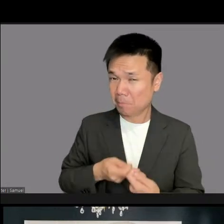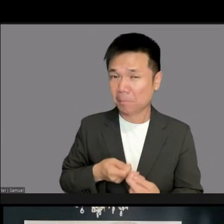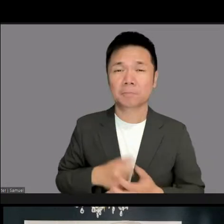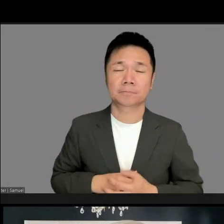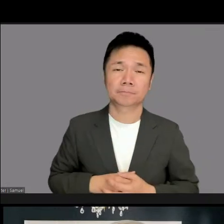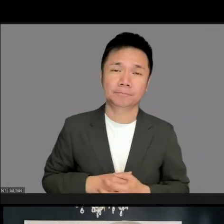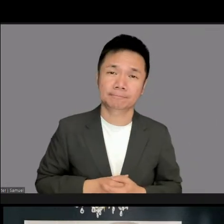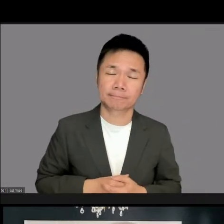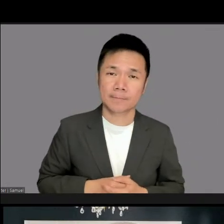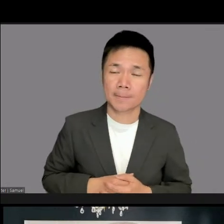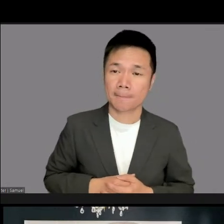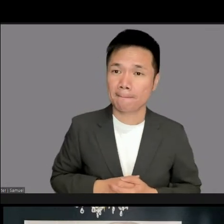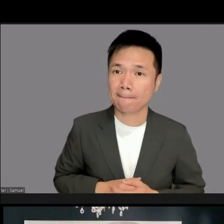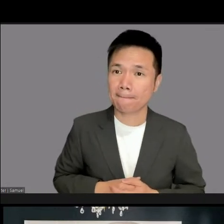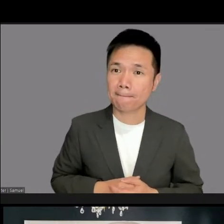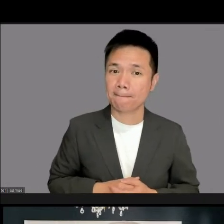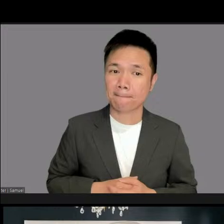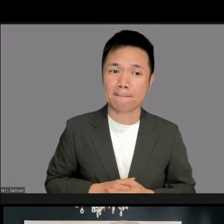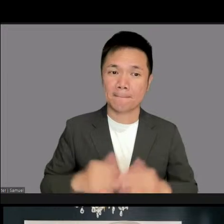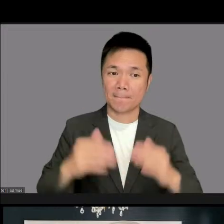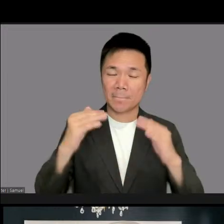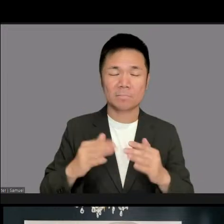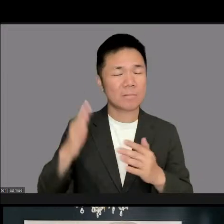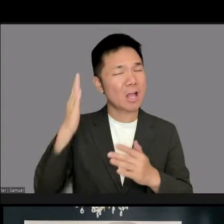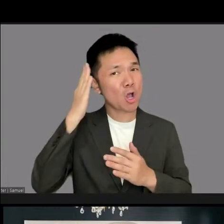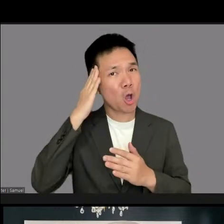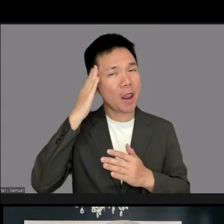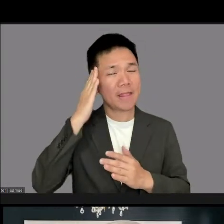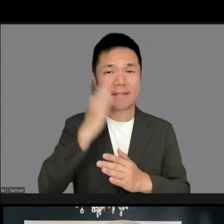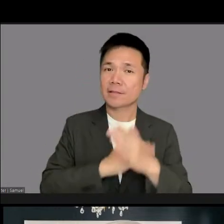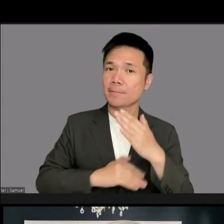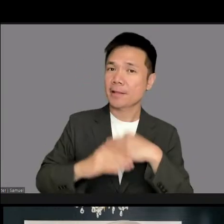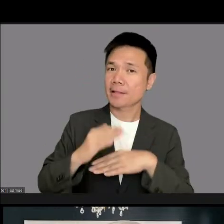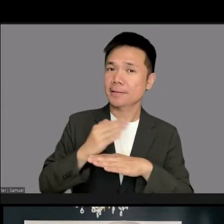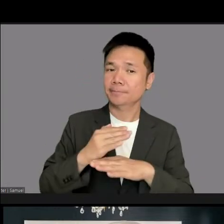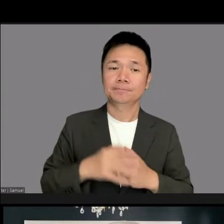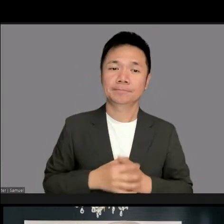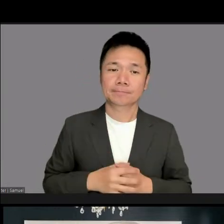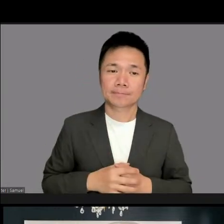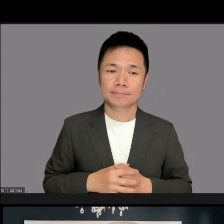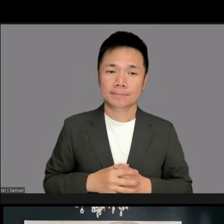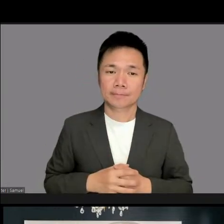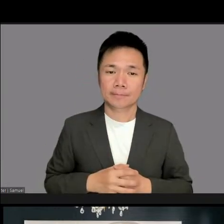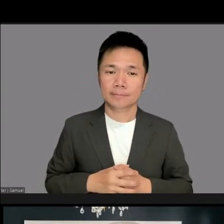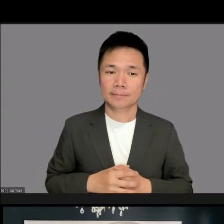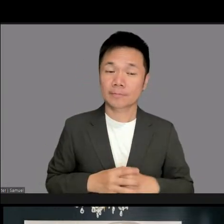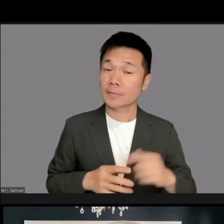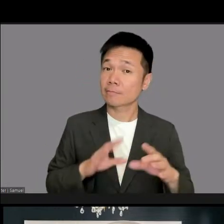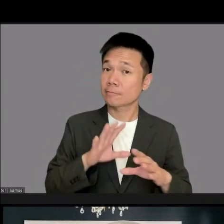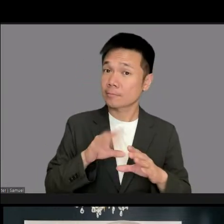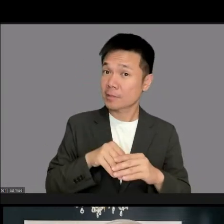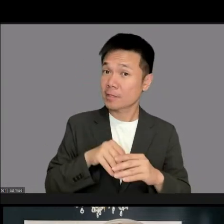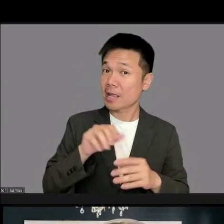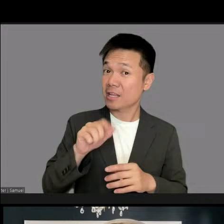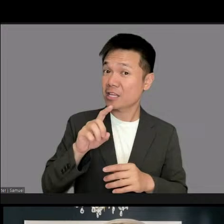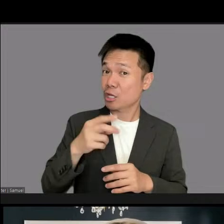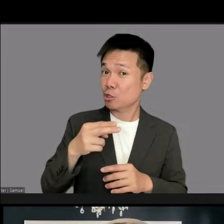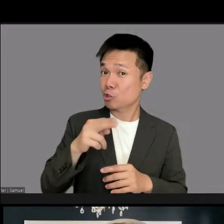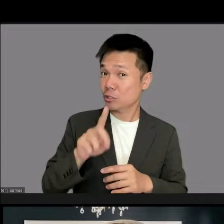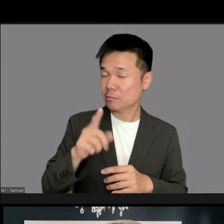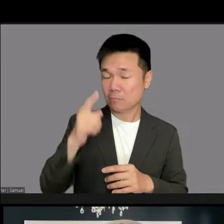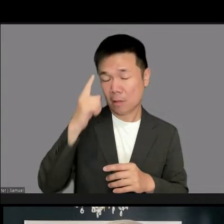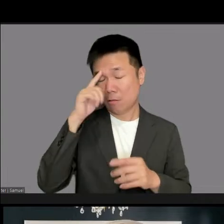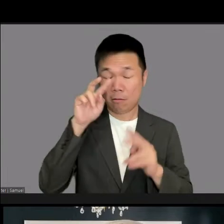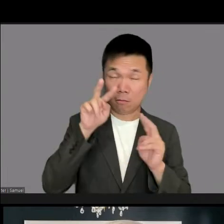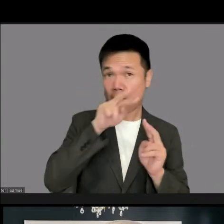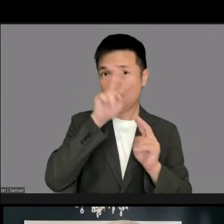use that. And then finally, cognitive disabilities. This includes learning disabilities such as ADHD or attention